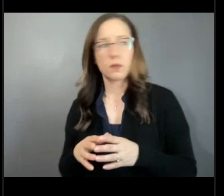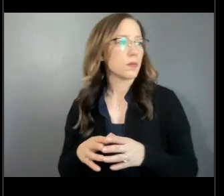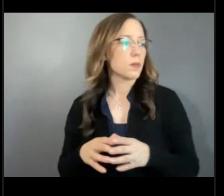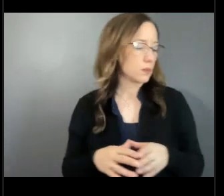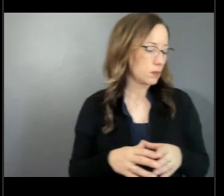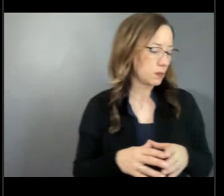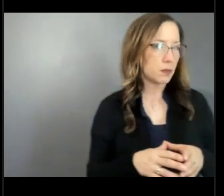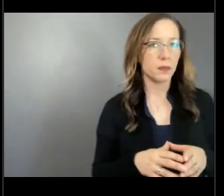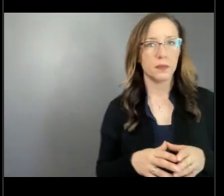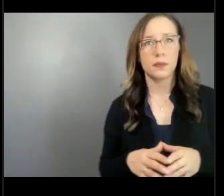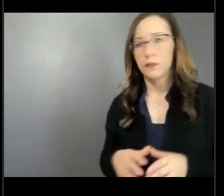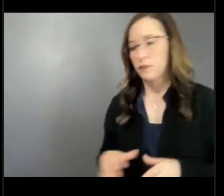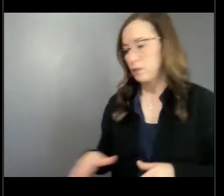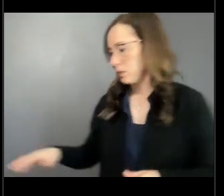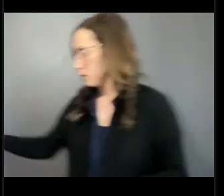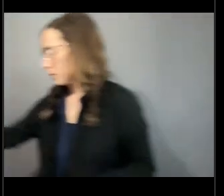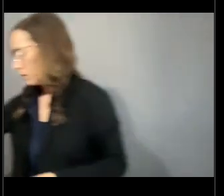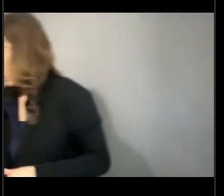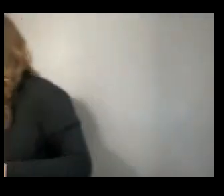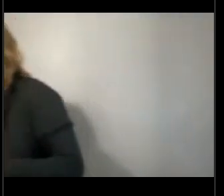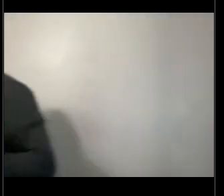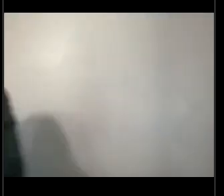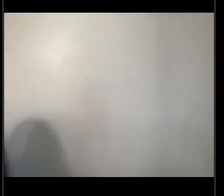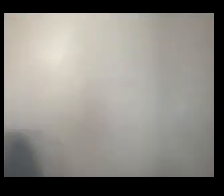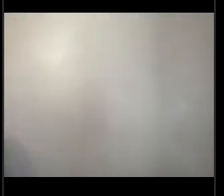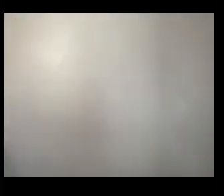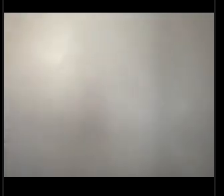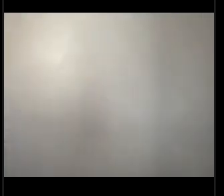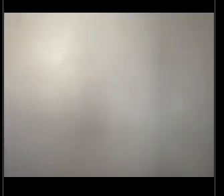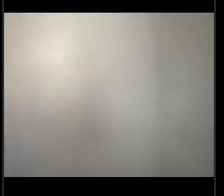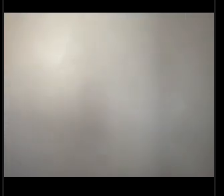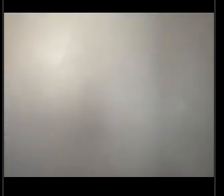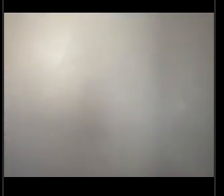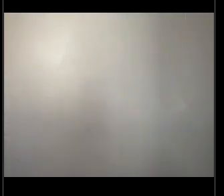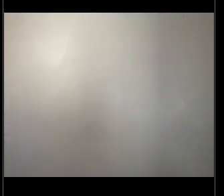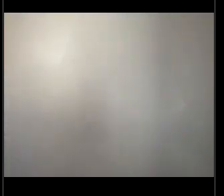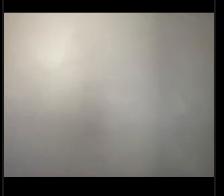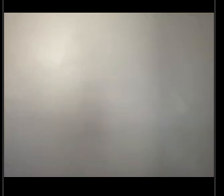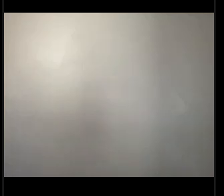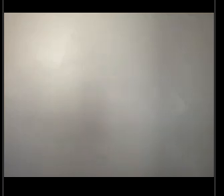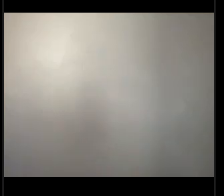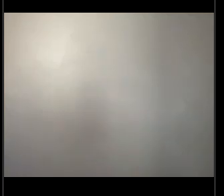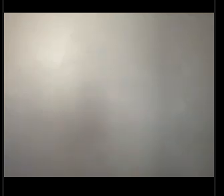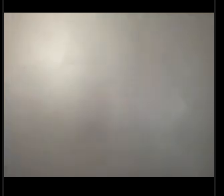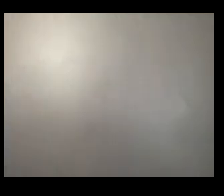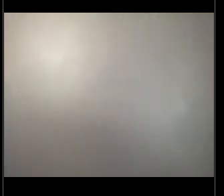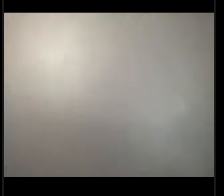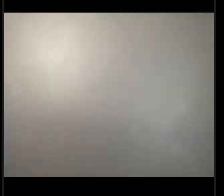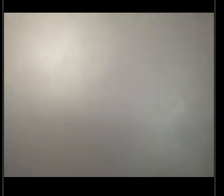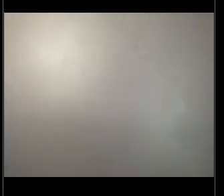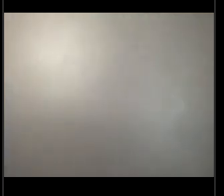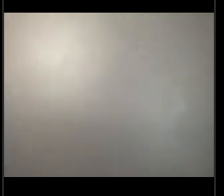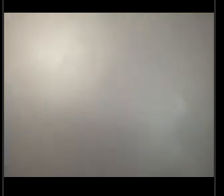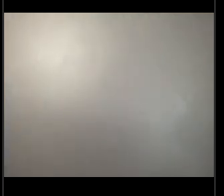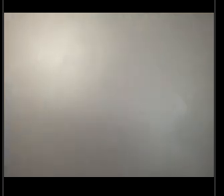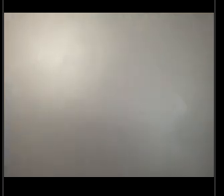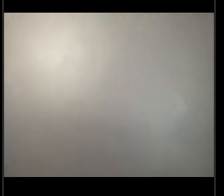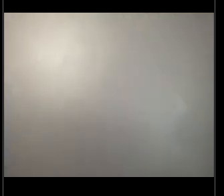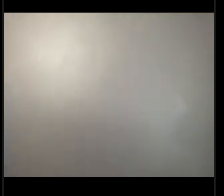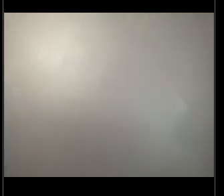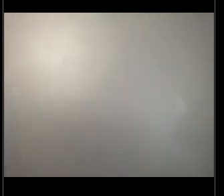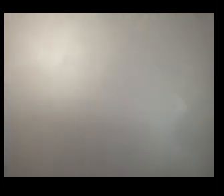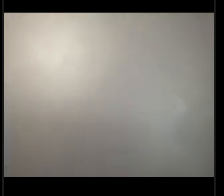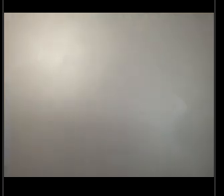And again, this knowledge check reads, the maximum vertical floor level change allowed is